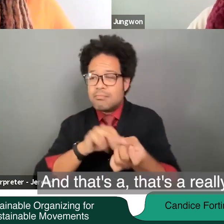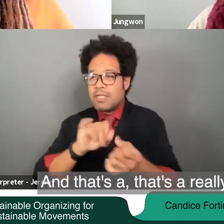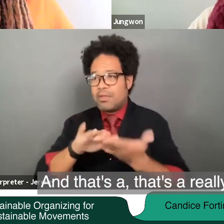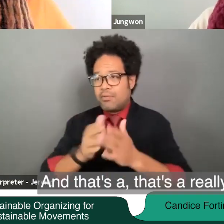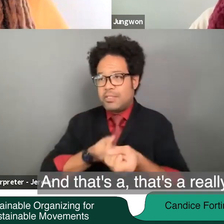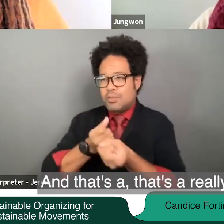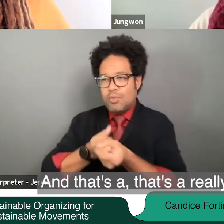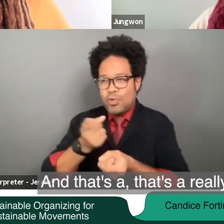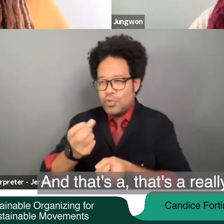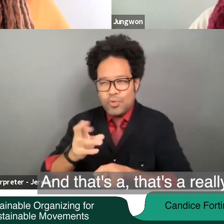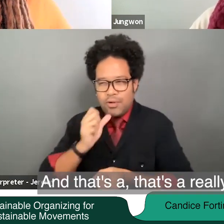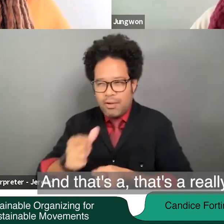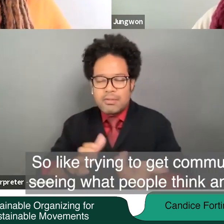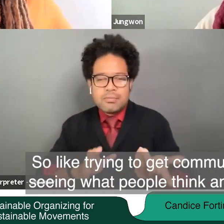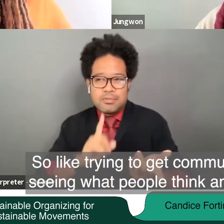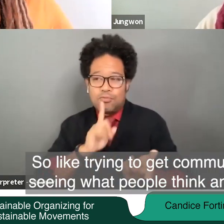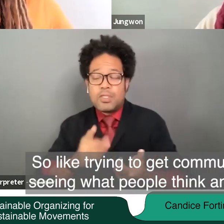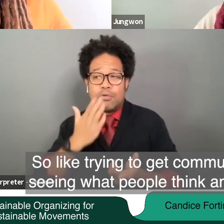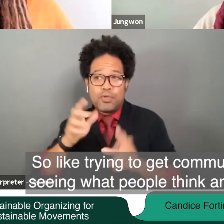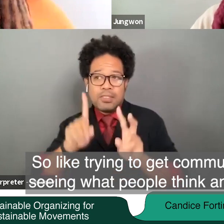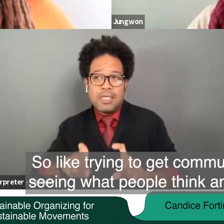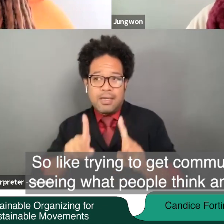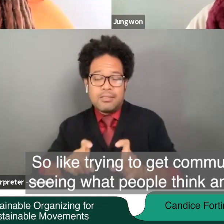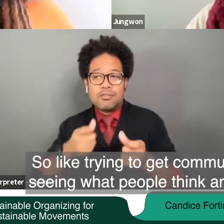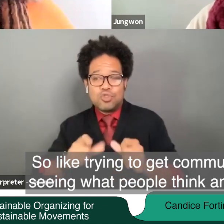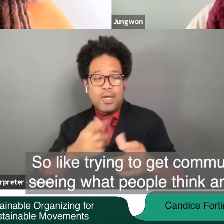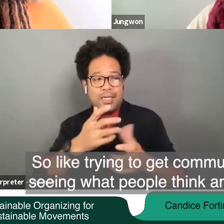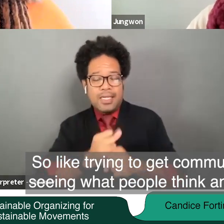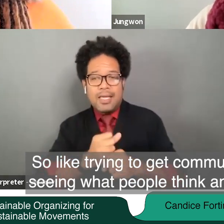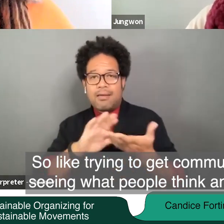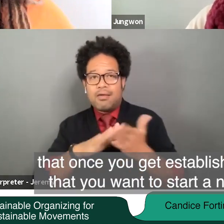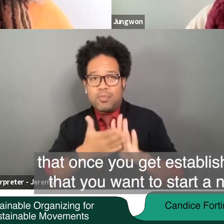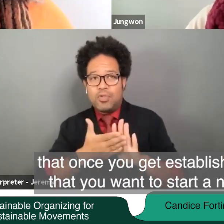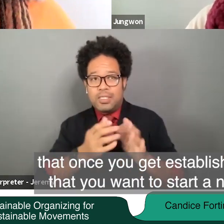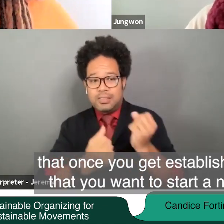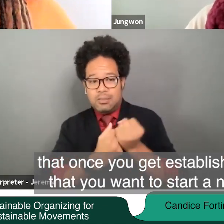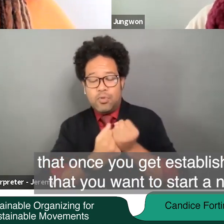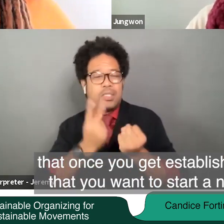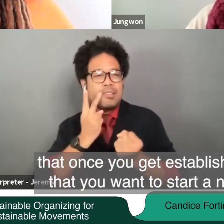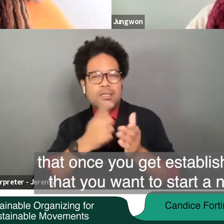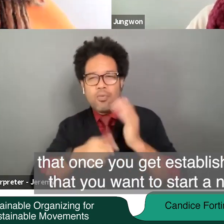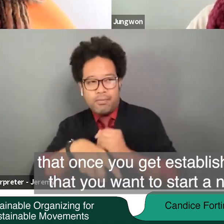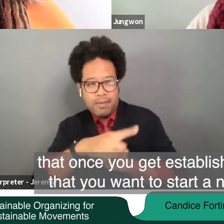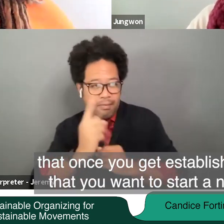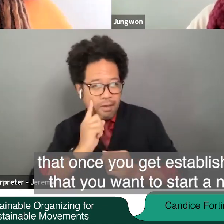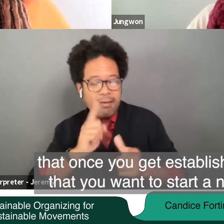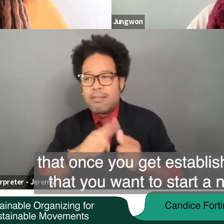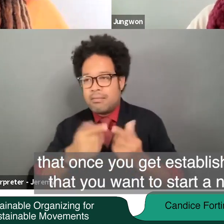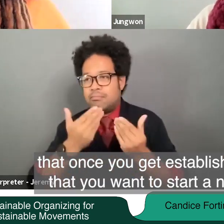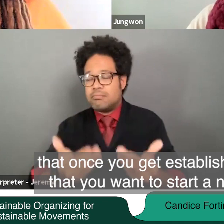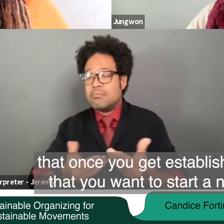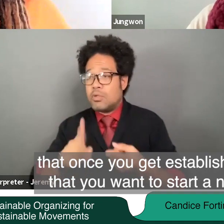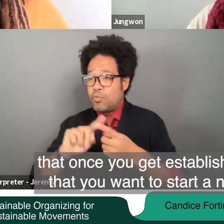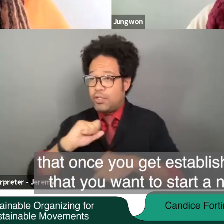not. And that's a really great test. So like trying to get community support, seeing what people think, and then doing that. Once you get established, let's say that you